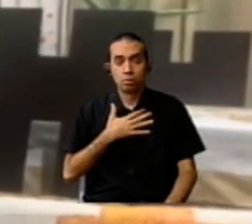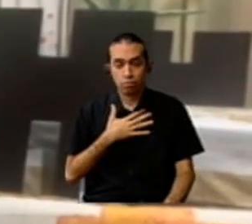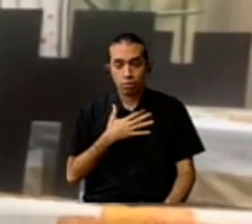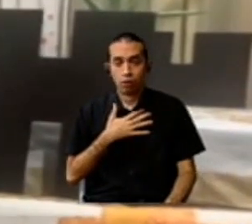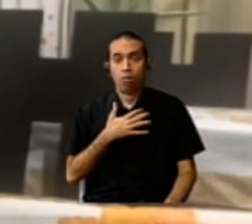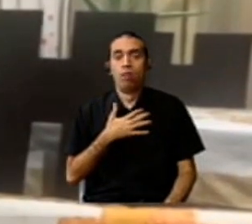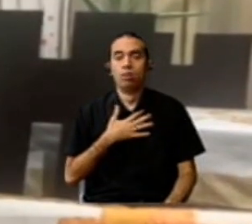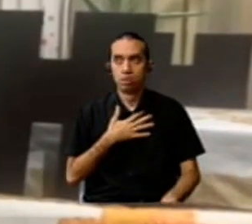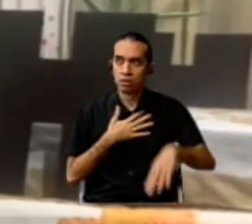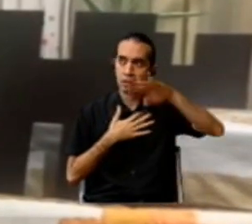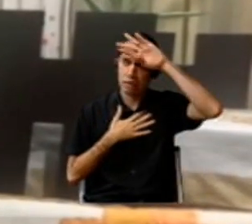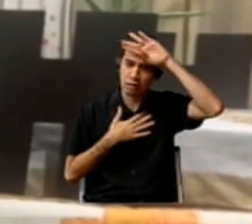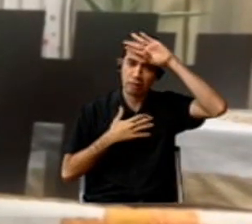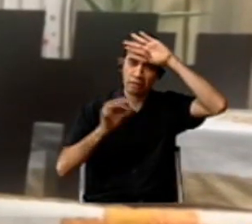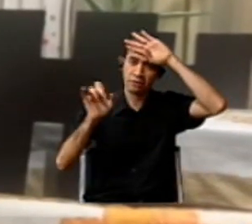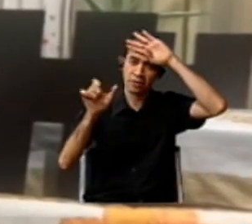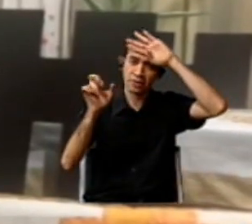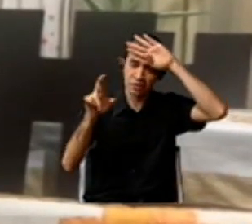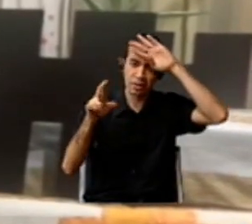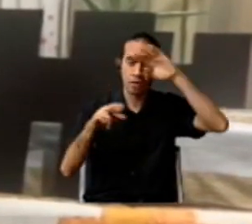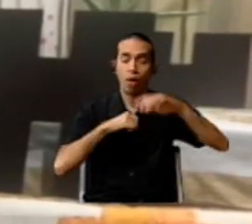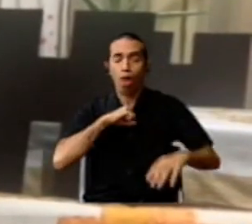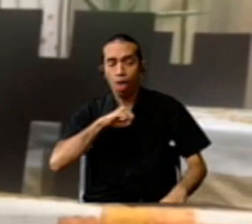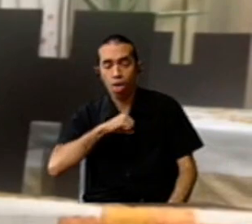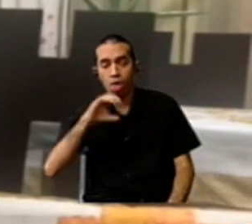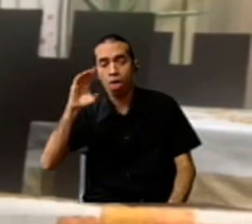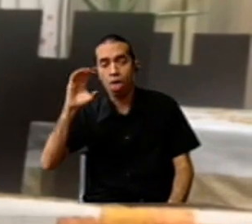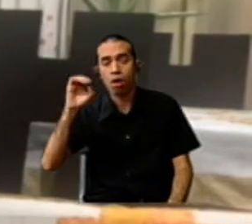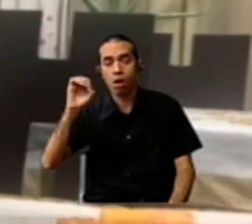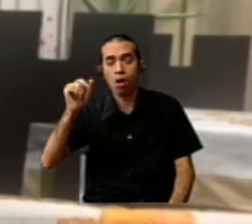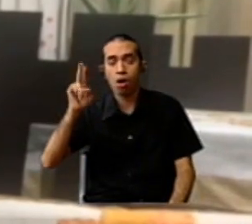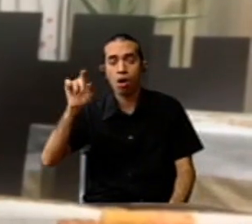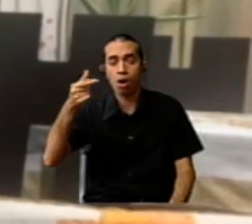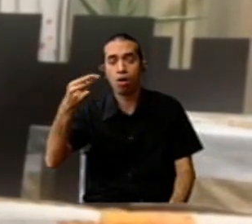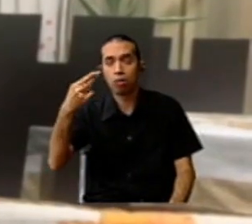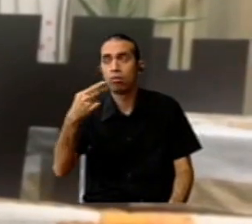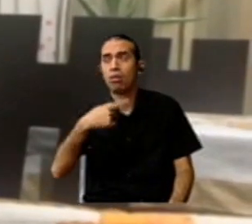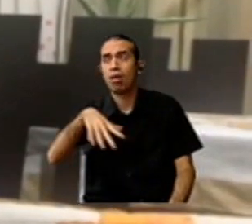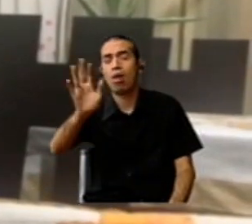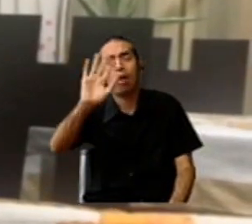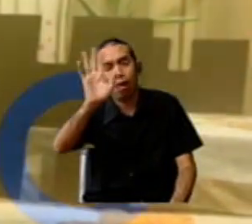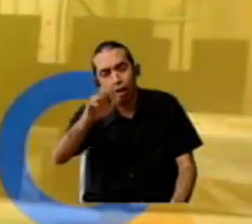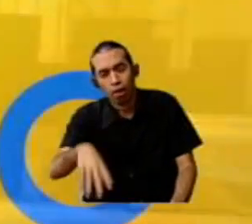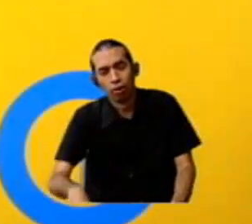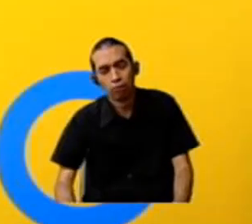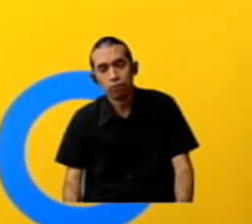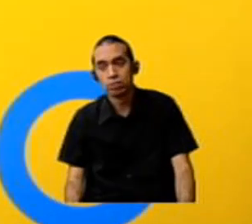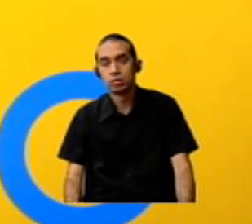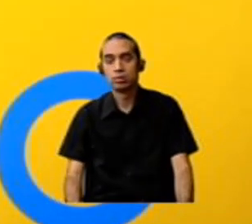fever, and cough. Bye. See you.